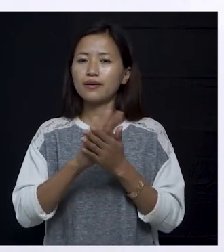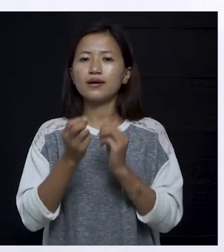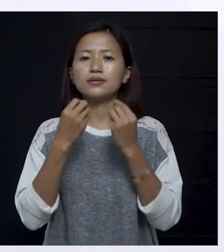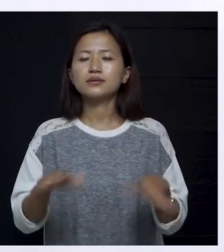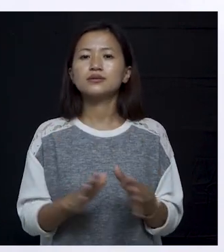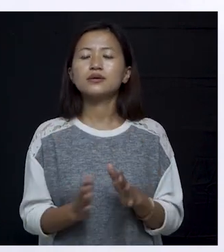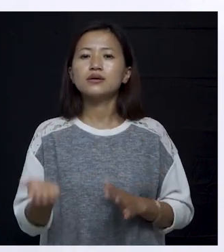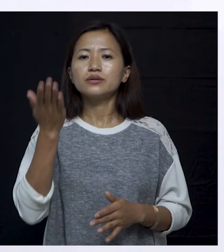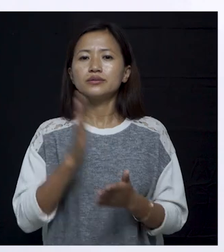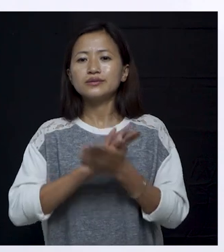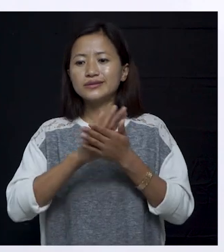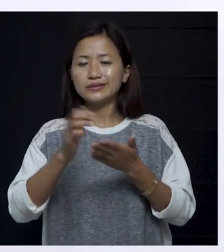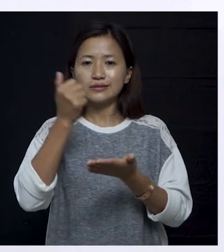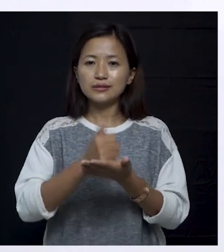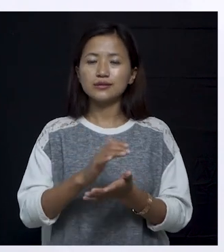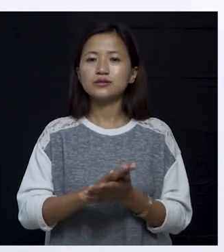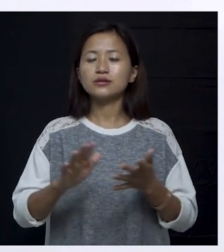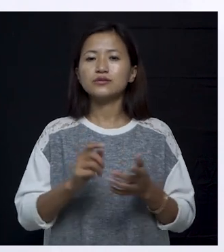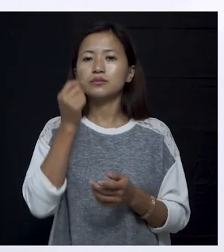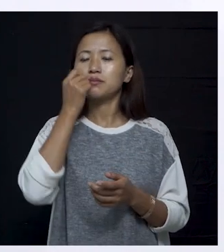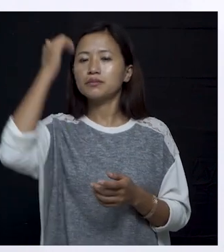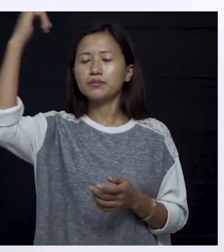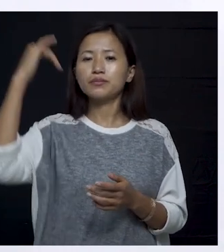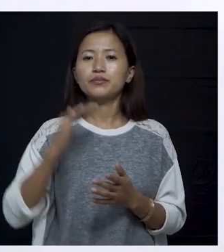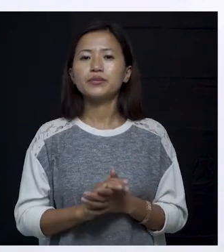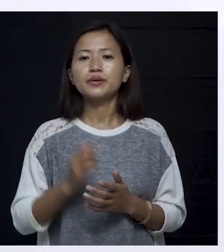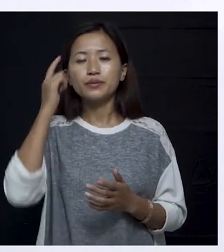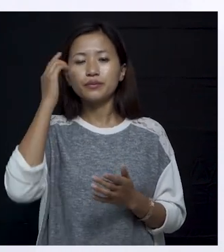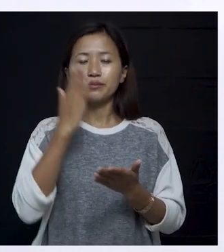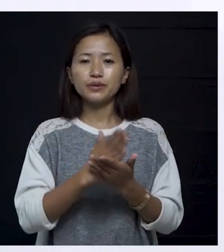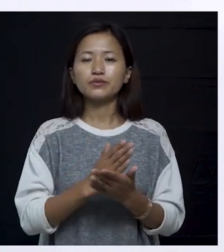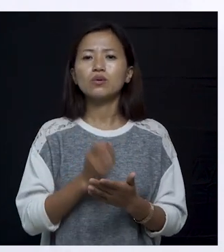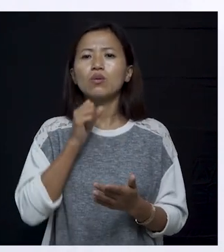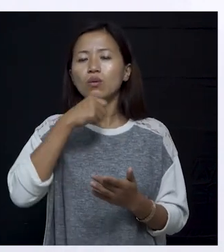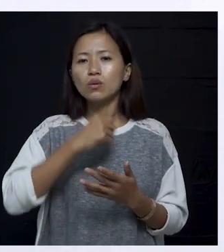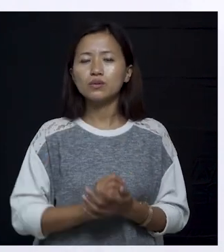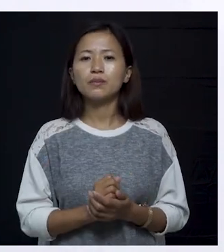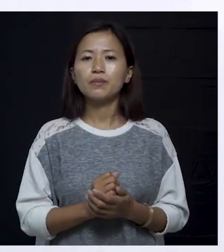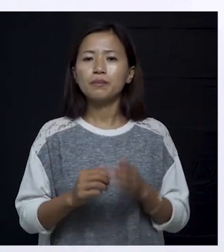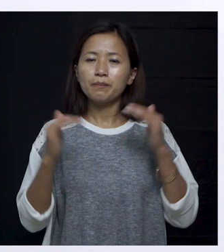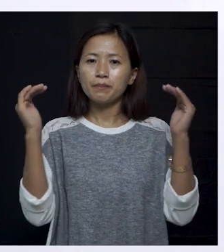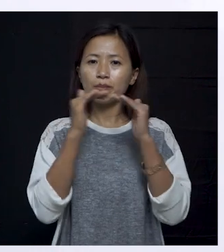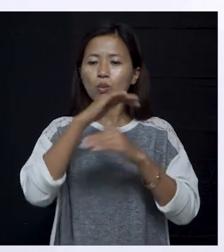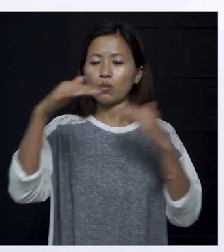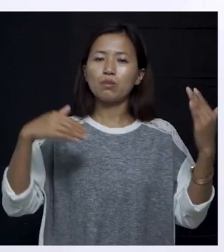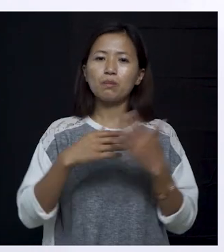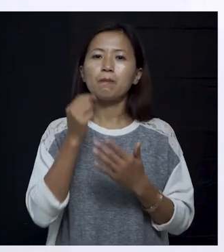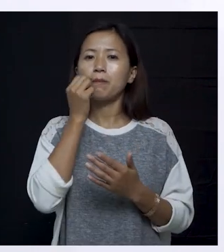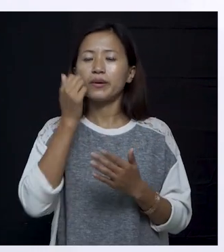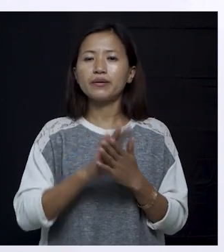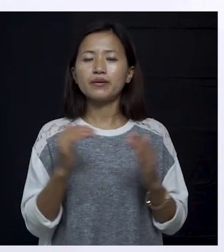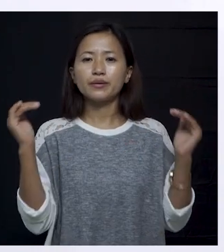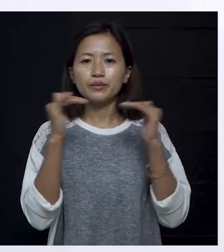came out with this Declaration of the Rights of Man because they came to believe that all men are equal, okay? Then we have